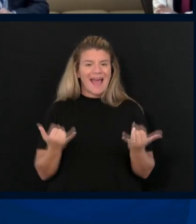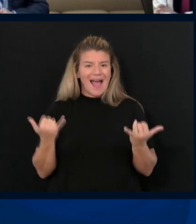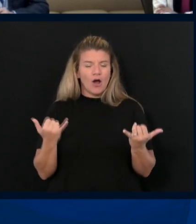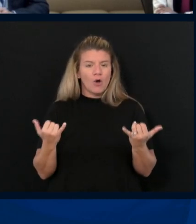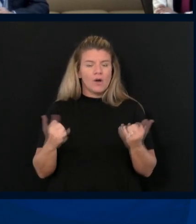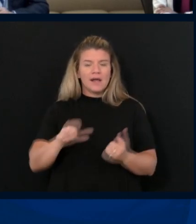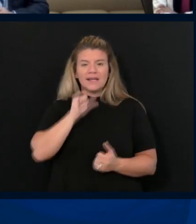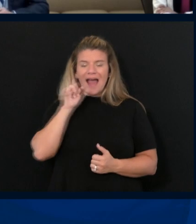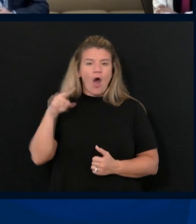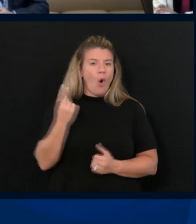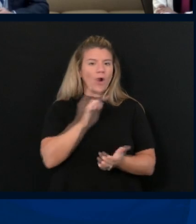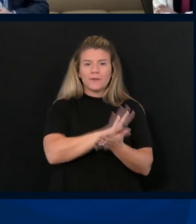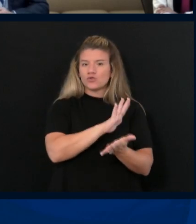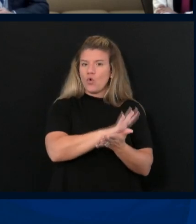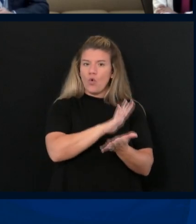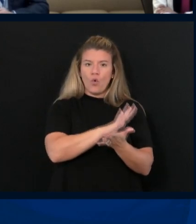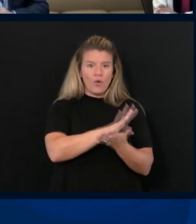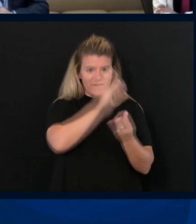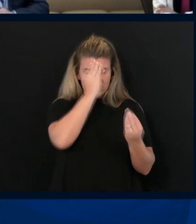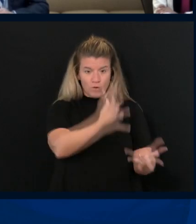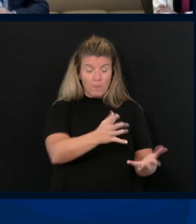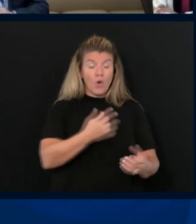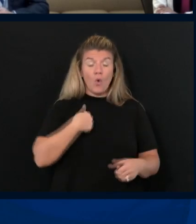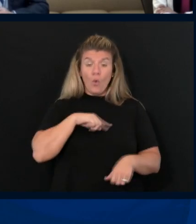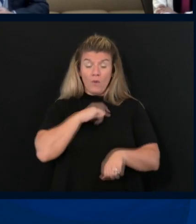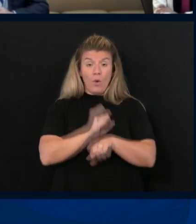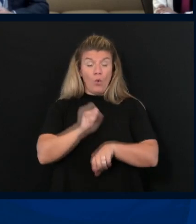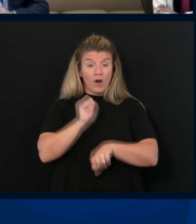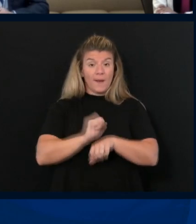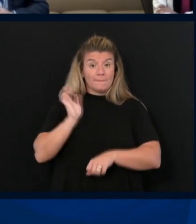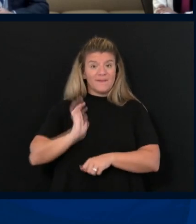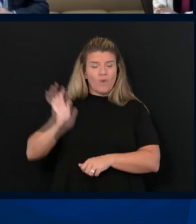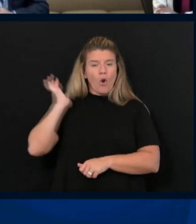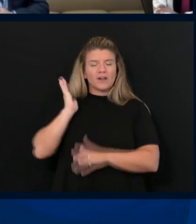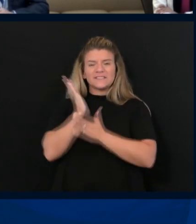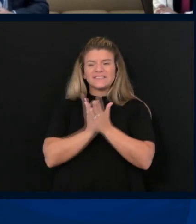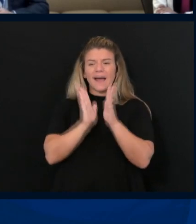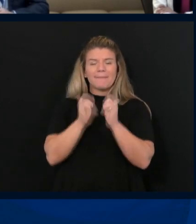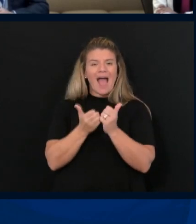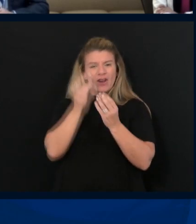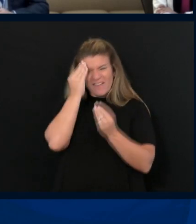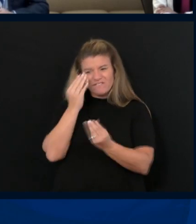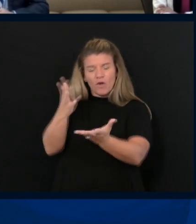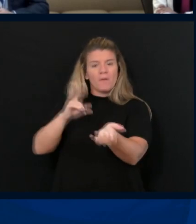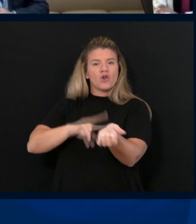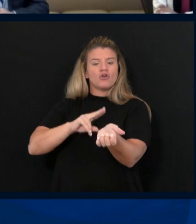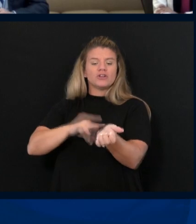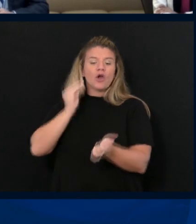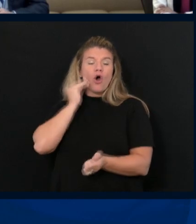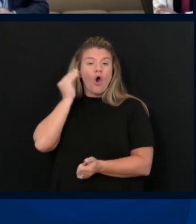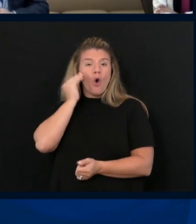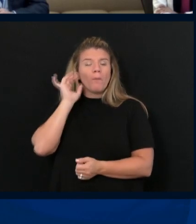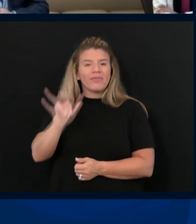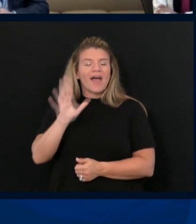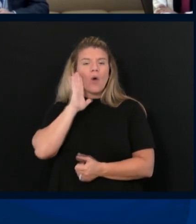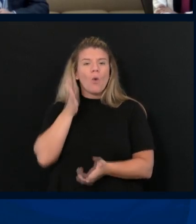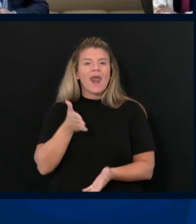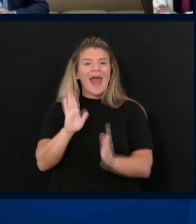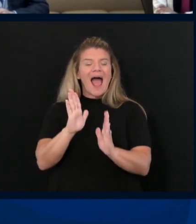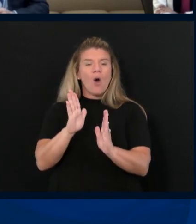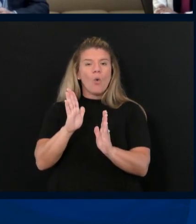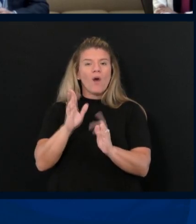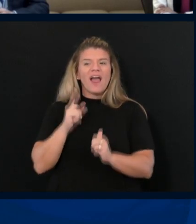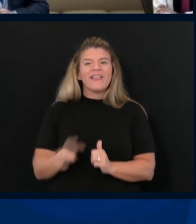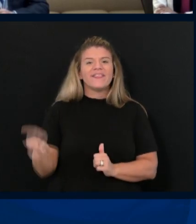the school alert system. We had been working previously on an alert system for nursing homes that would allow them